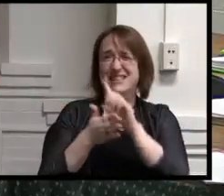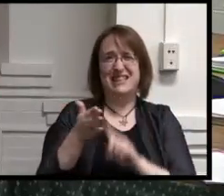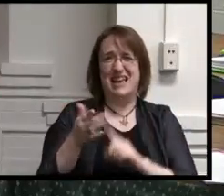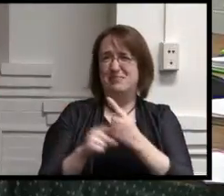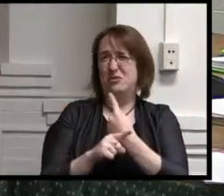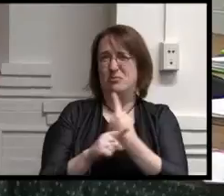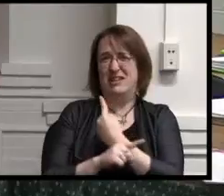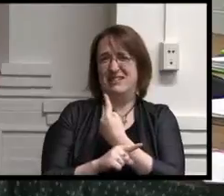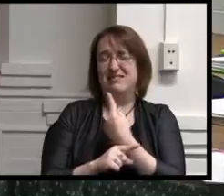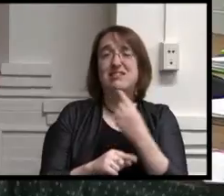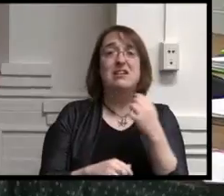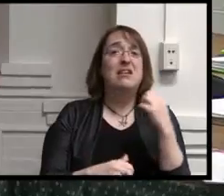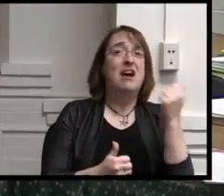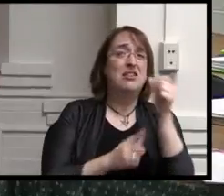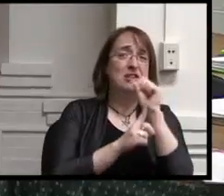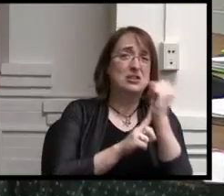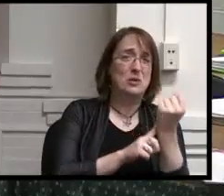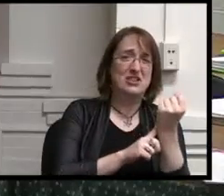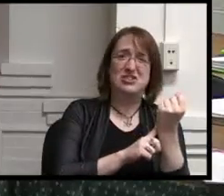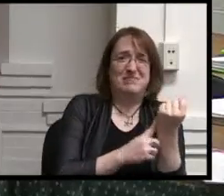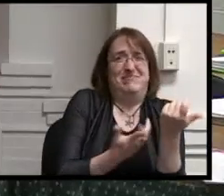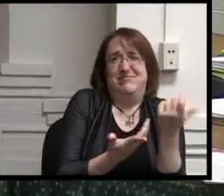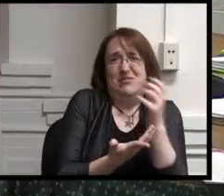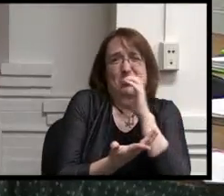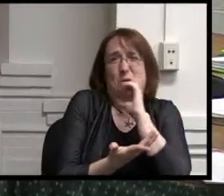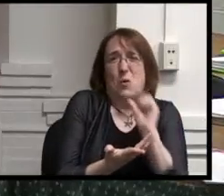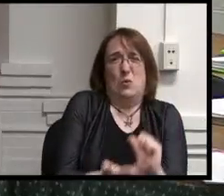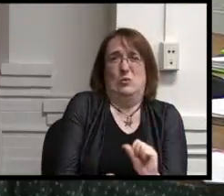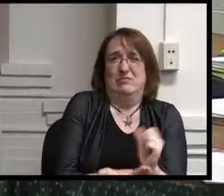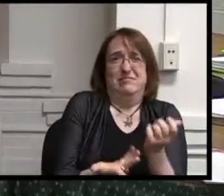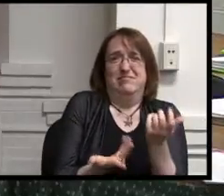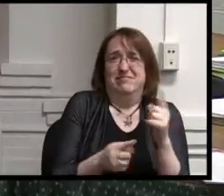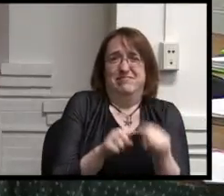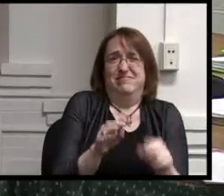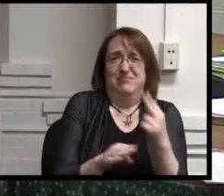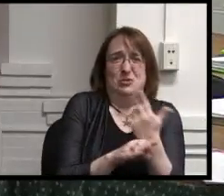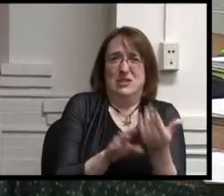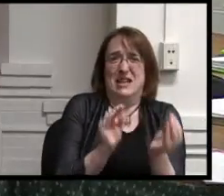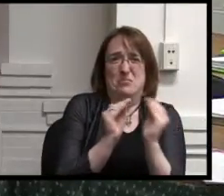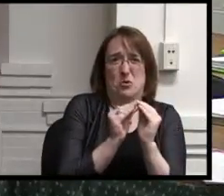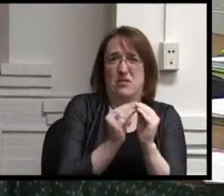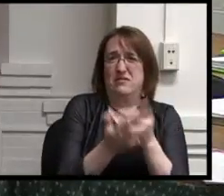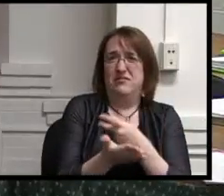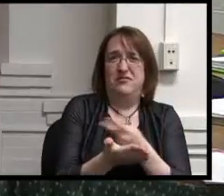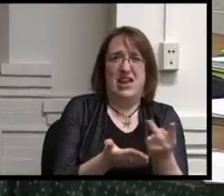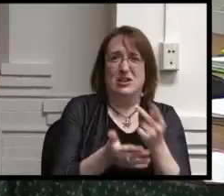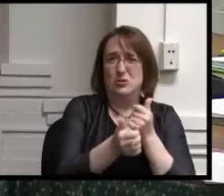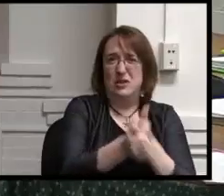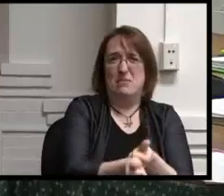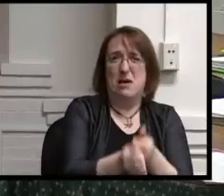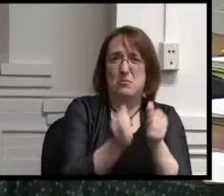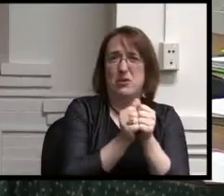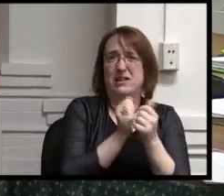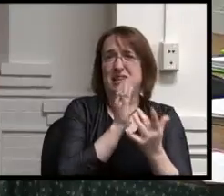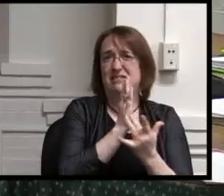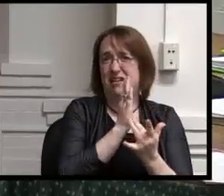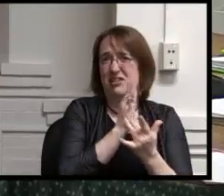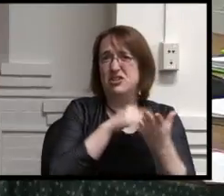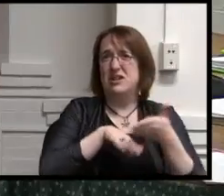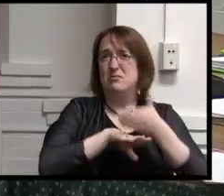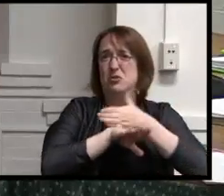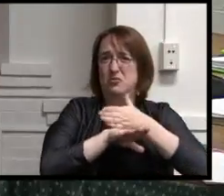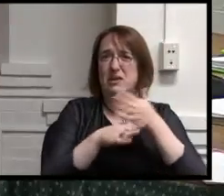properly, in other cases they had simply become obsolete from age and failing to keep up with improvements in